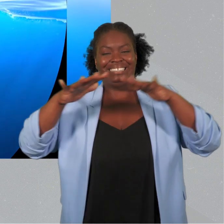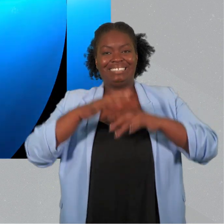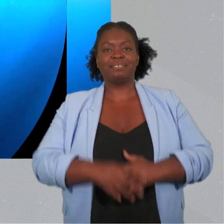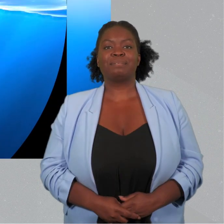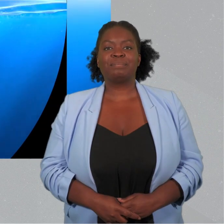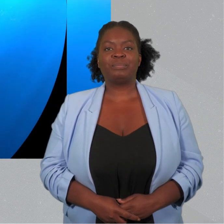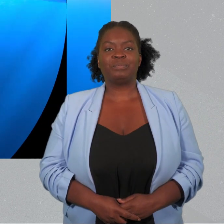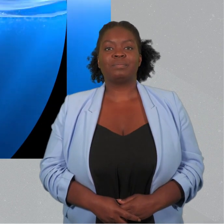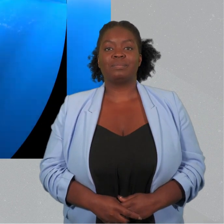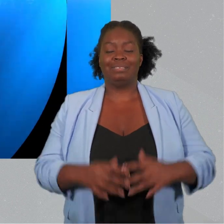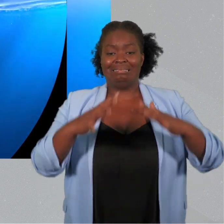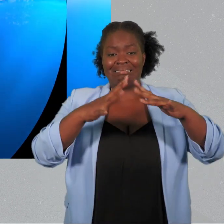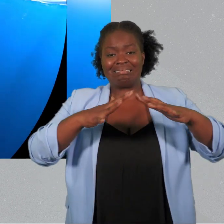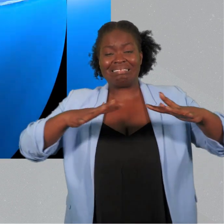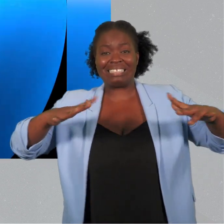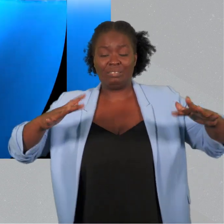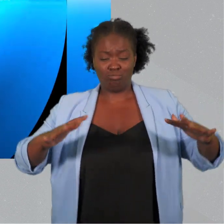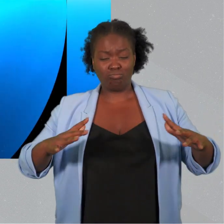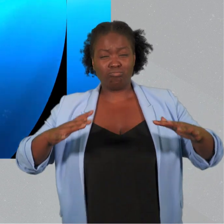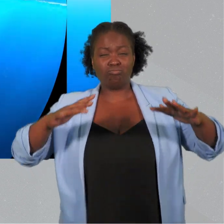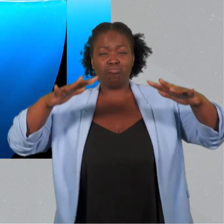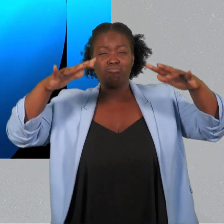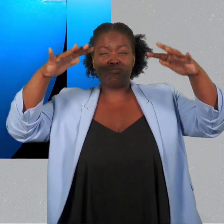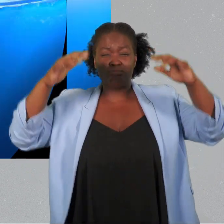Sea level rise is a big part of that story.